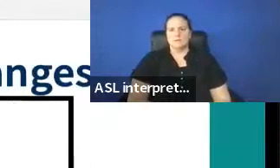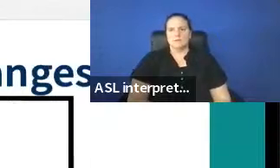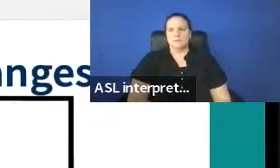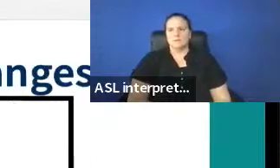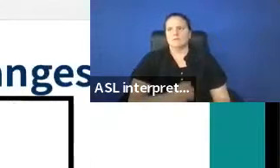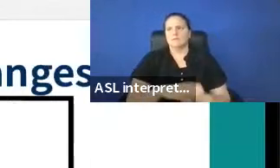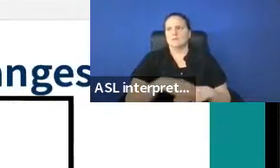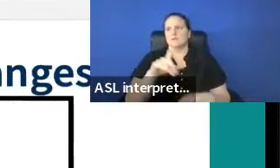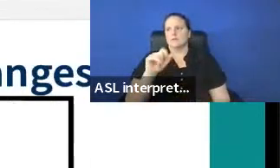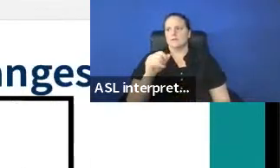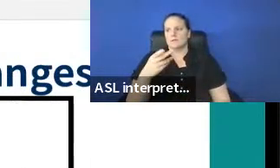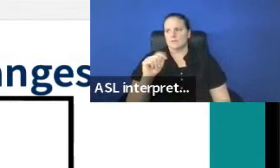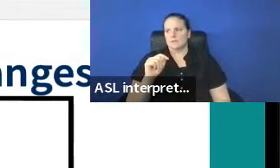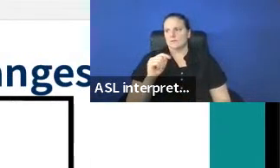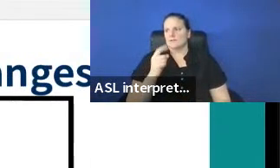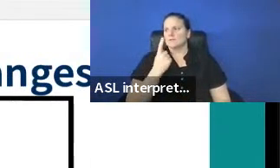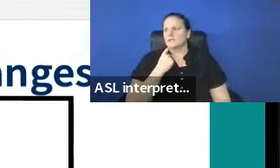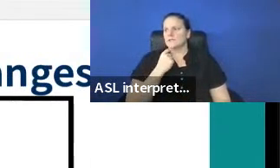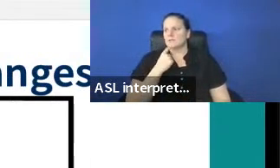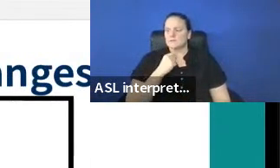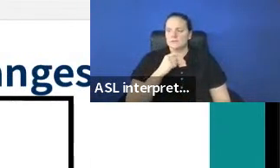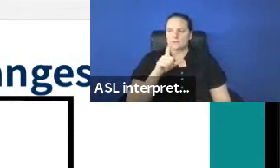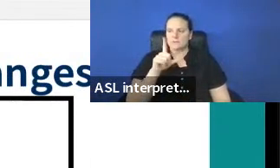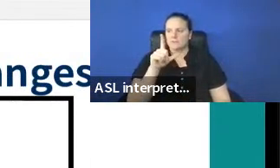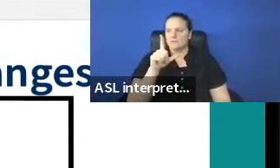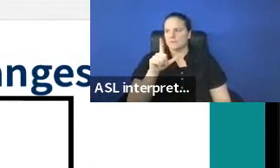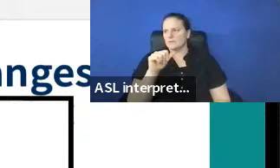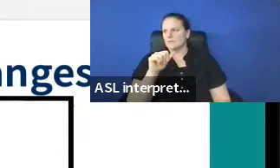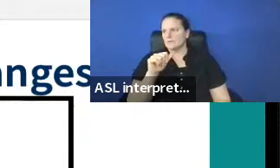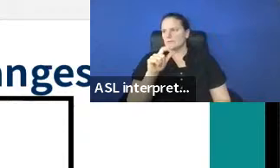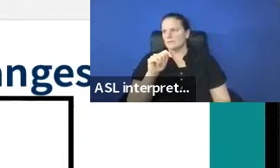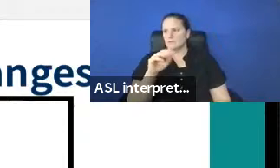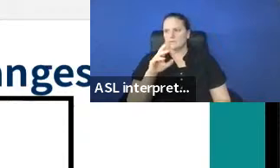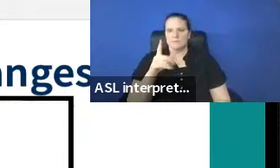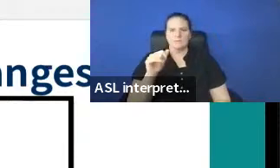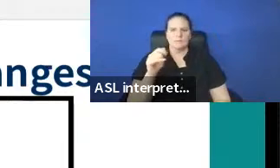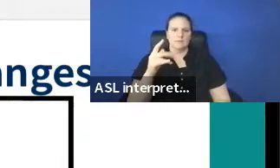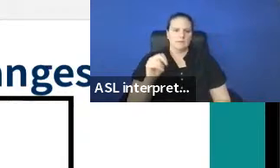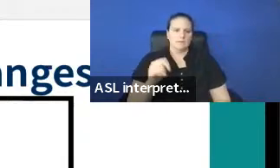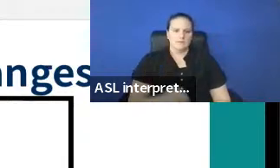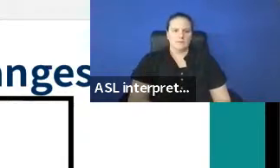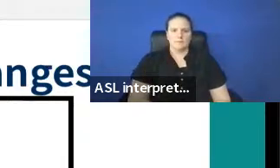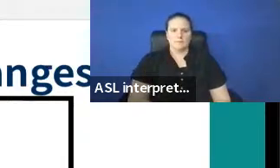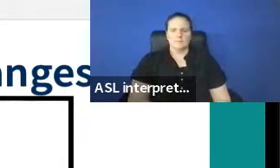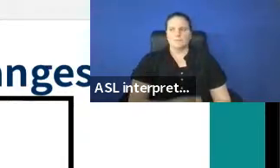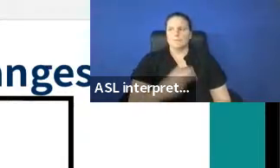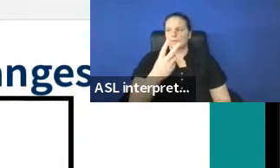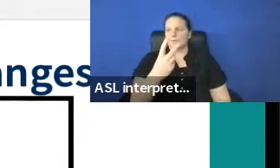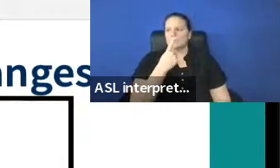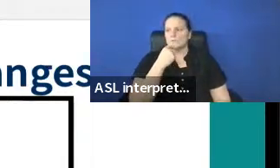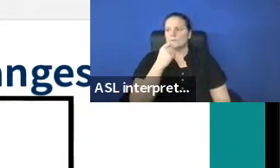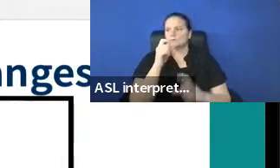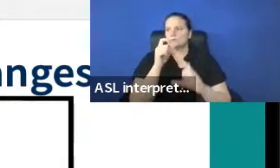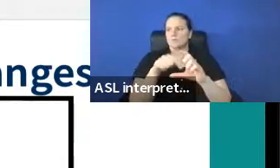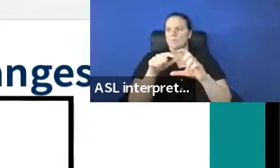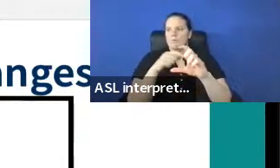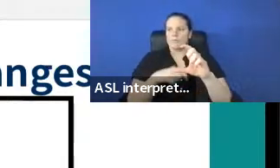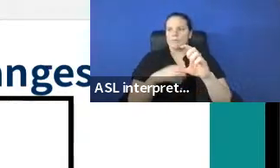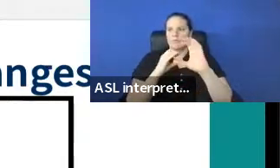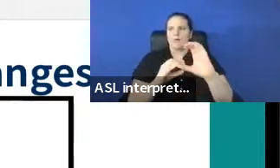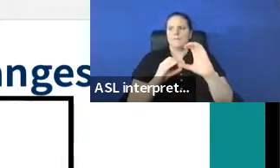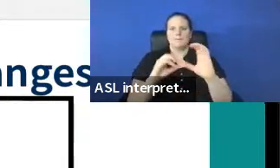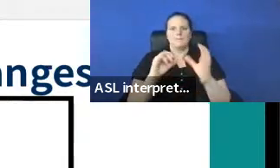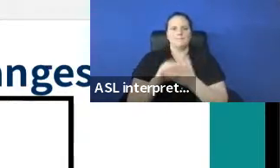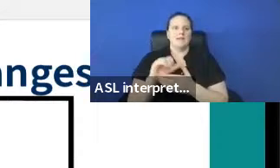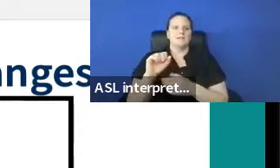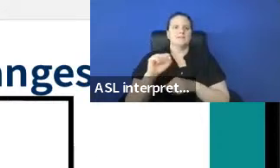The red line is transit, and there's two red circles. Those represent the stations. The one on